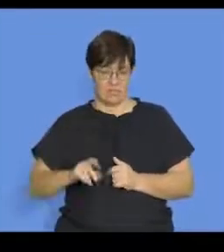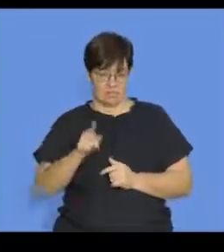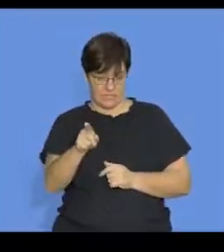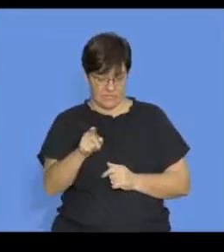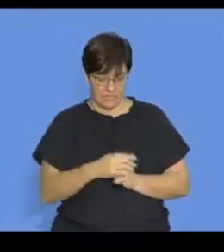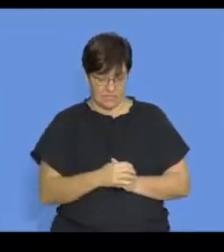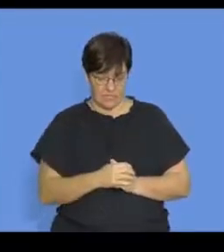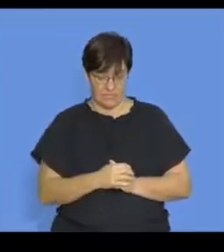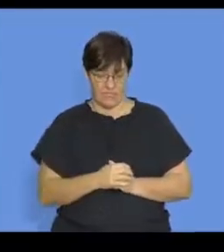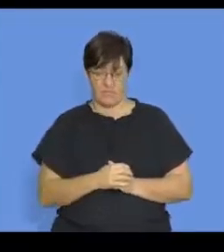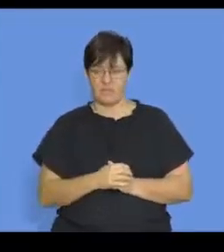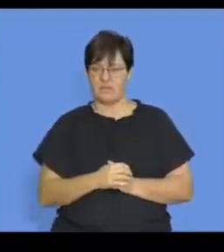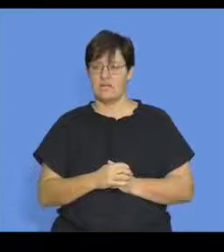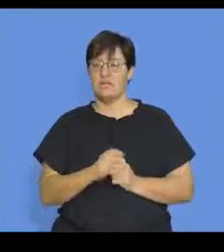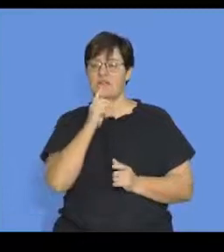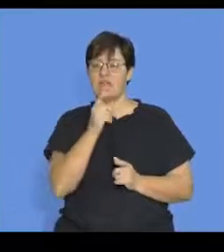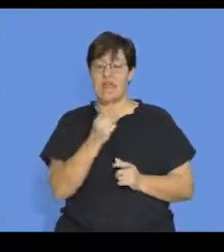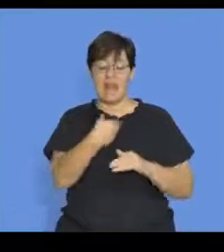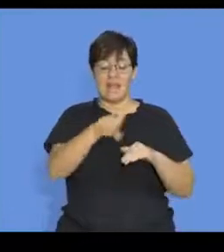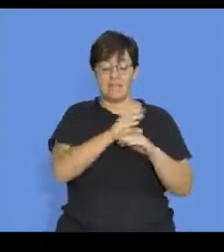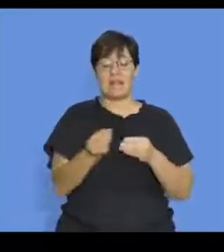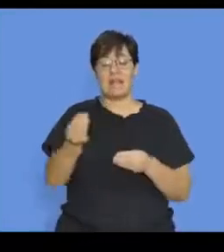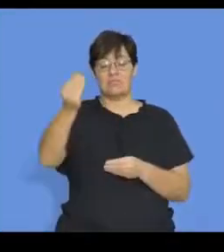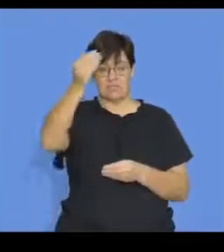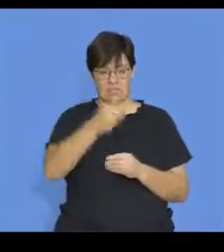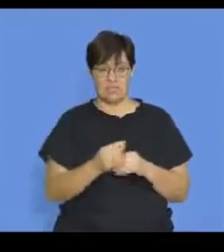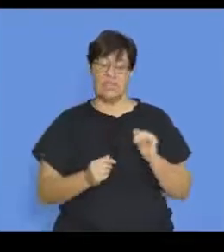700,000, right? Then we've got interest